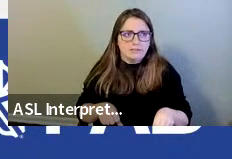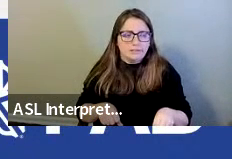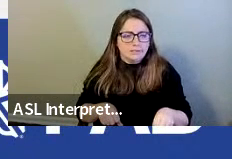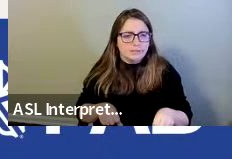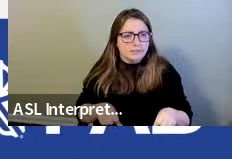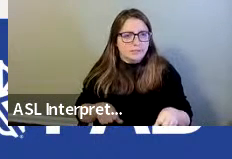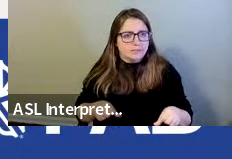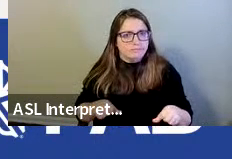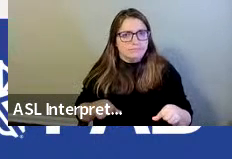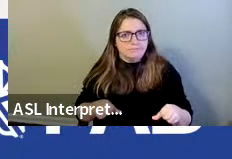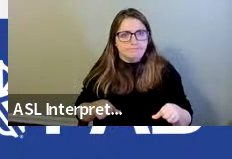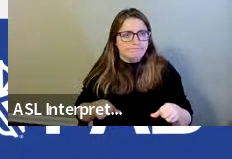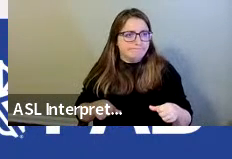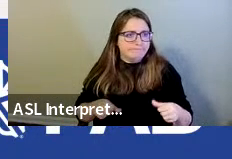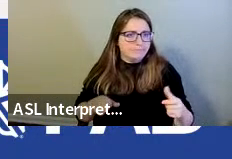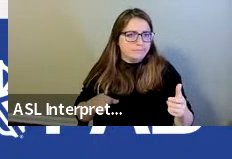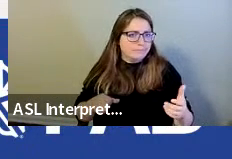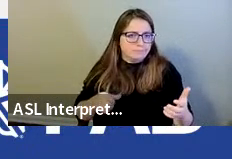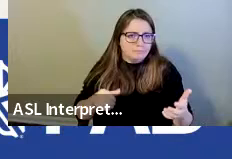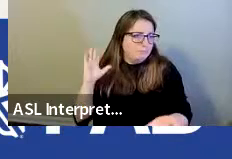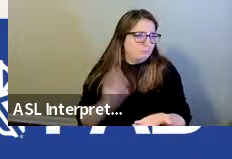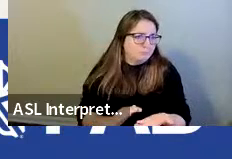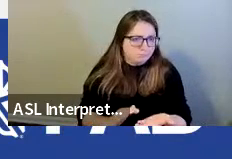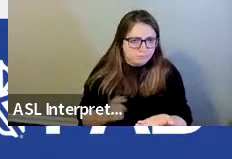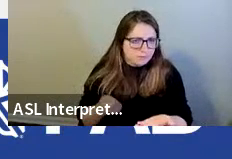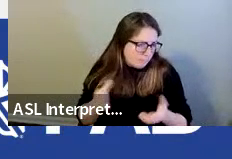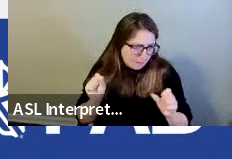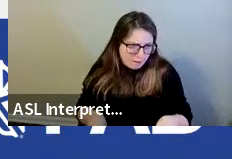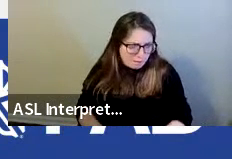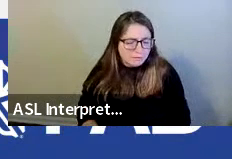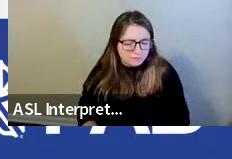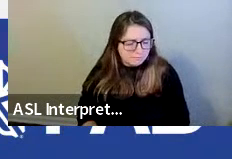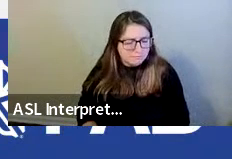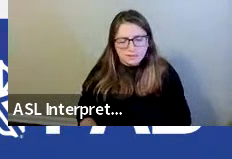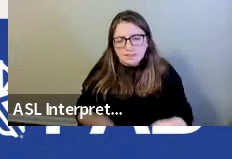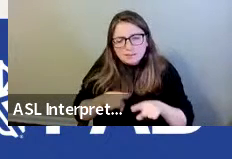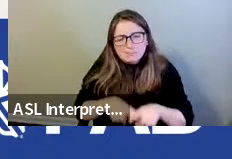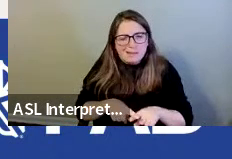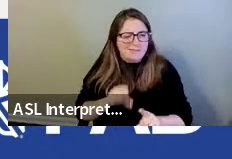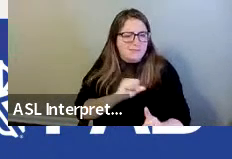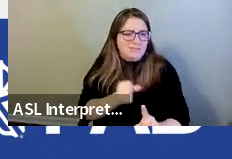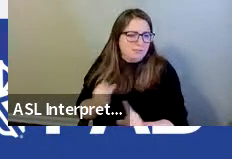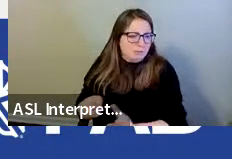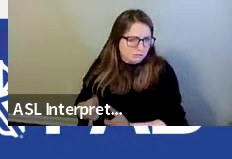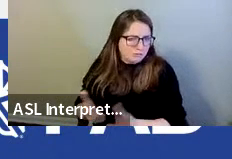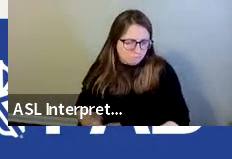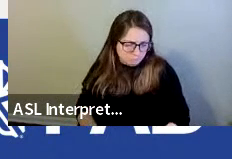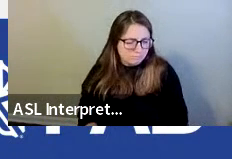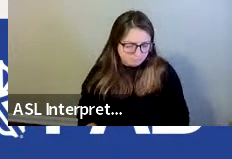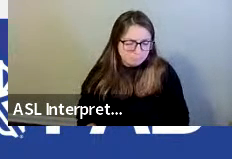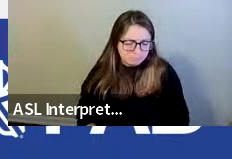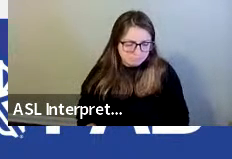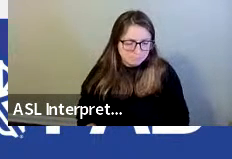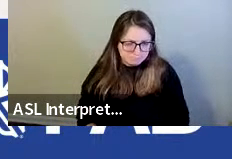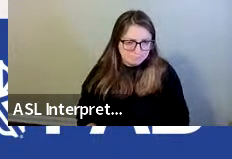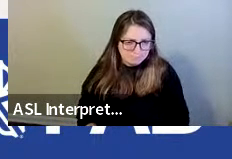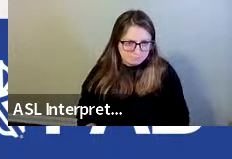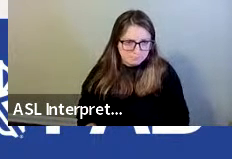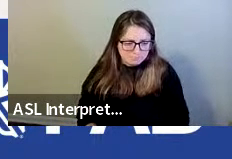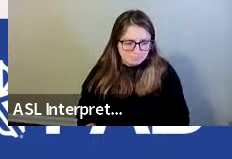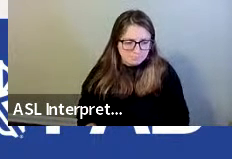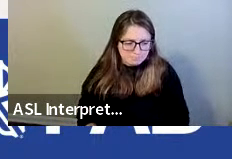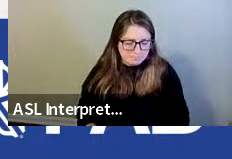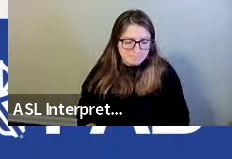hiked up, or we can pull it down a little bit. And that all depends on the unique circumstances of that misconduct, right? And again,